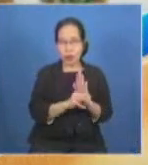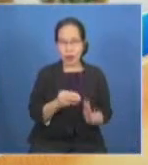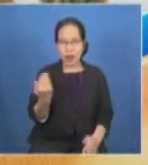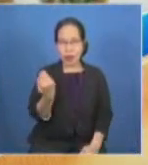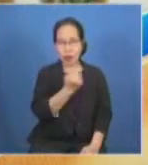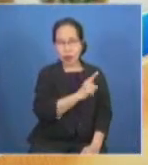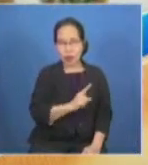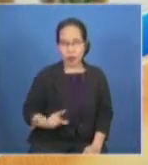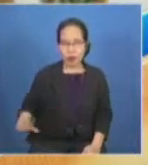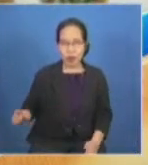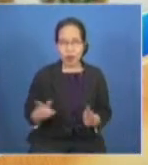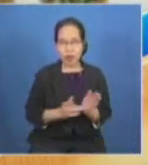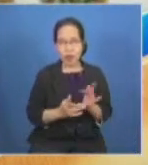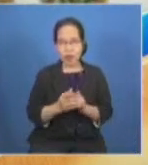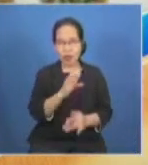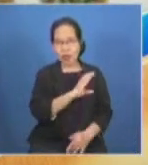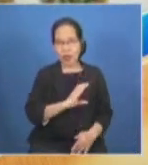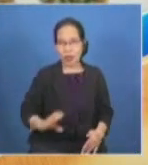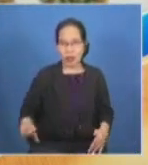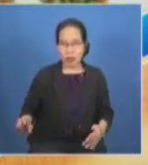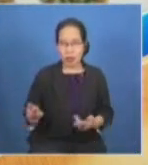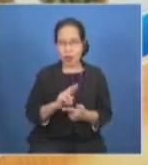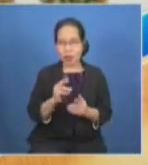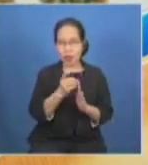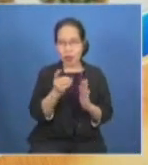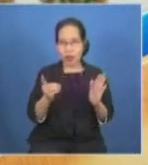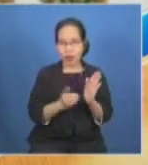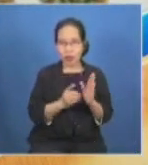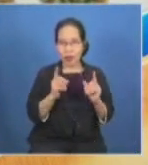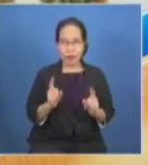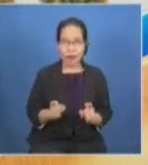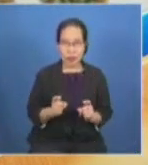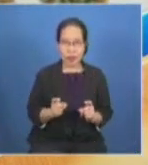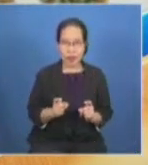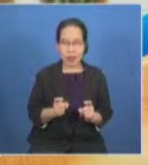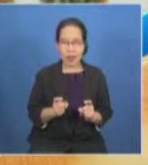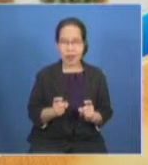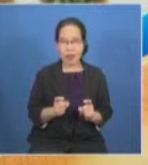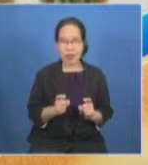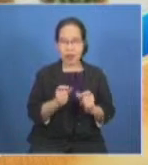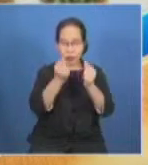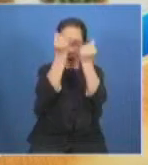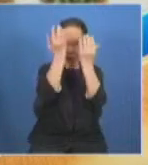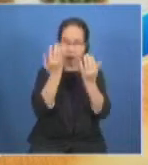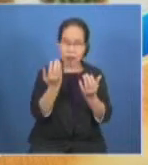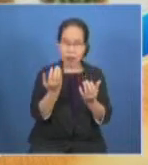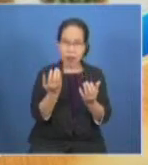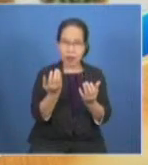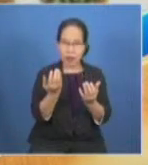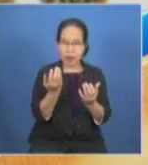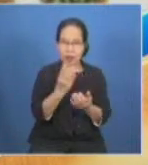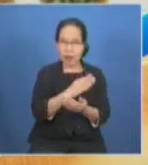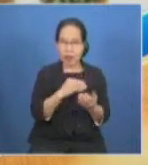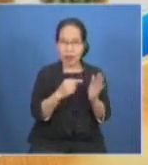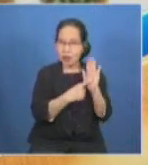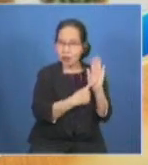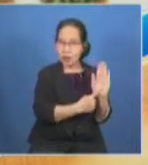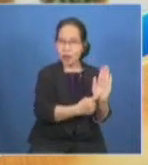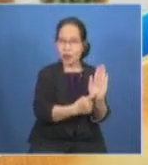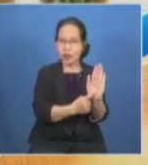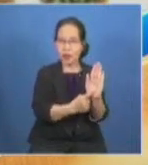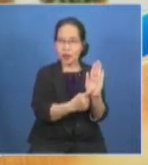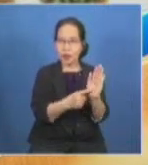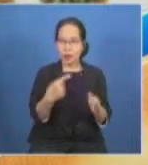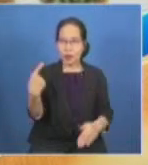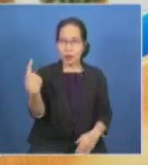are the laws of our Lord Jesus Christ or the doctrines that we should be able to follow so that we